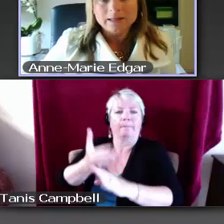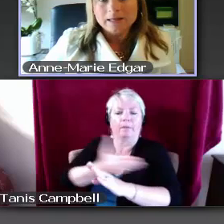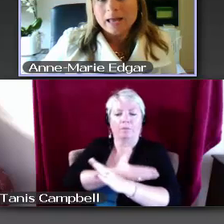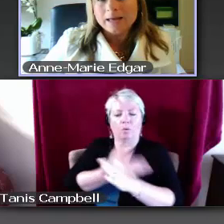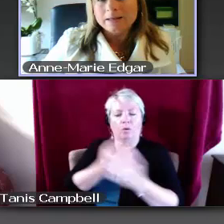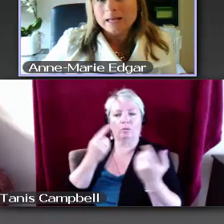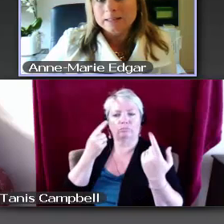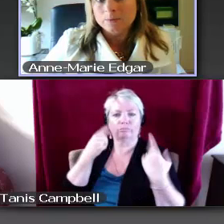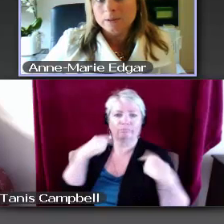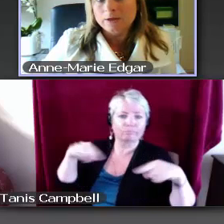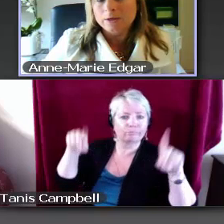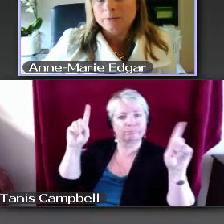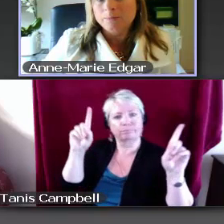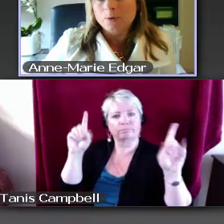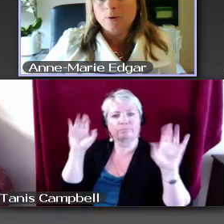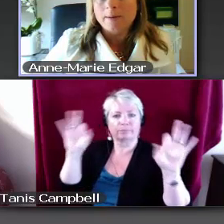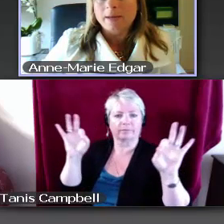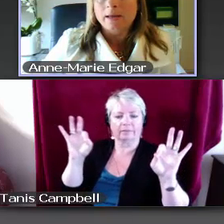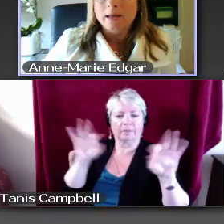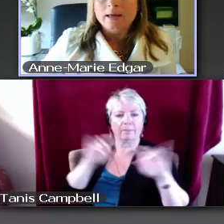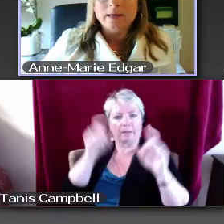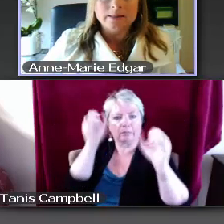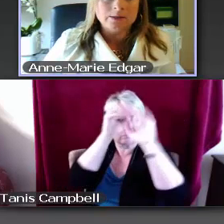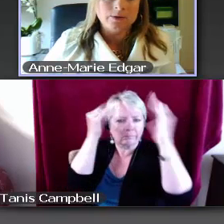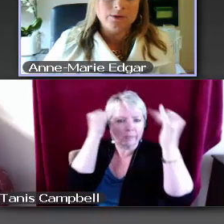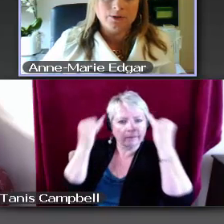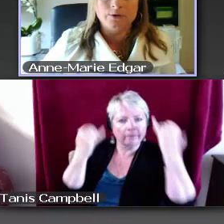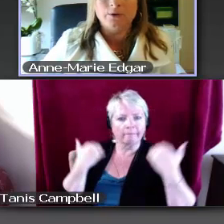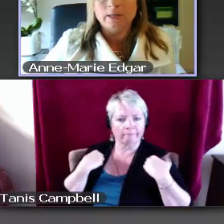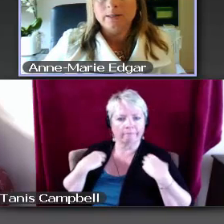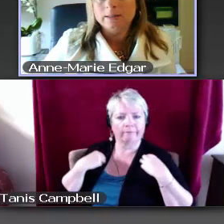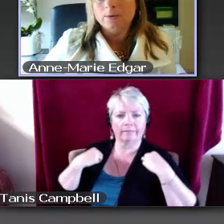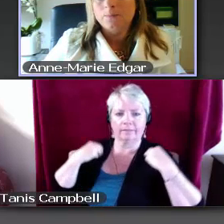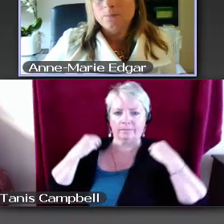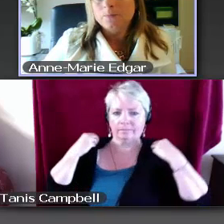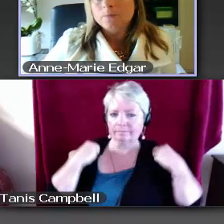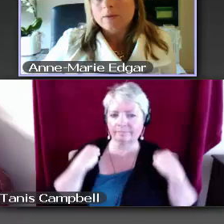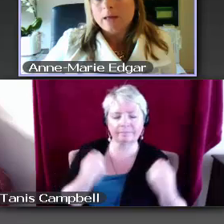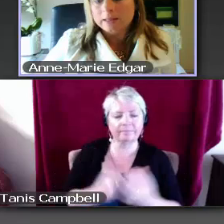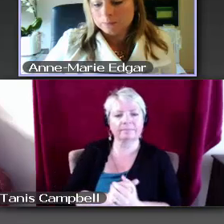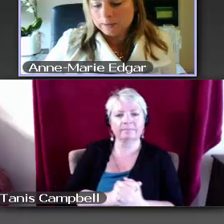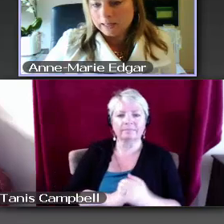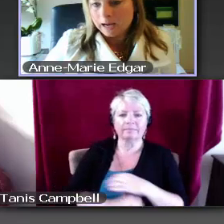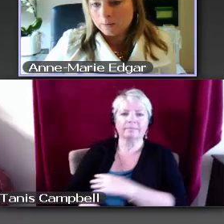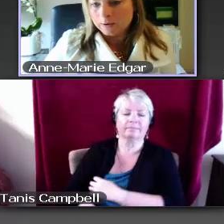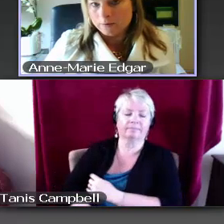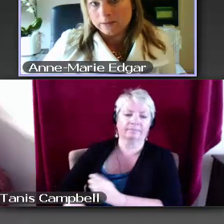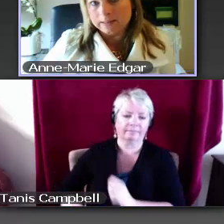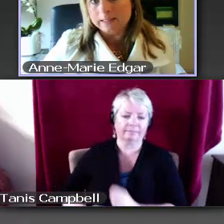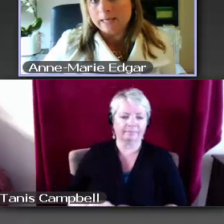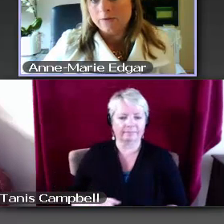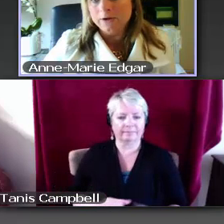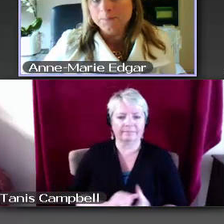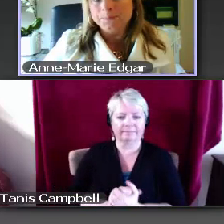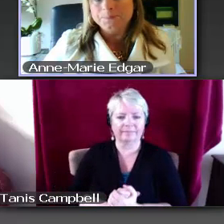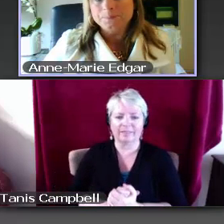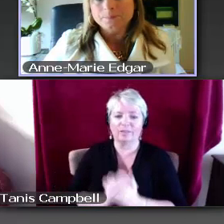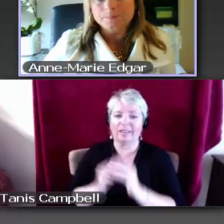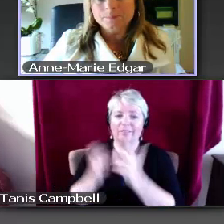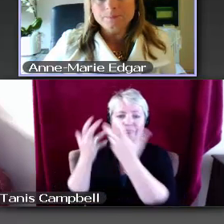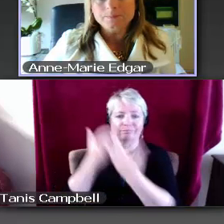progress and some really good programming that's suited to their needs. So that's really how it all fits